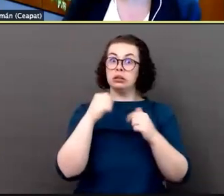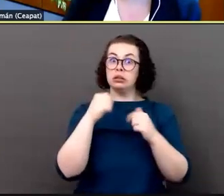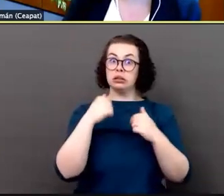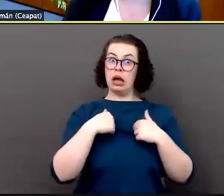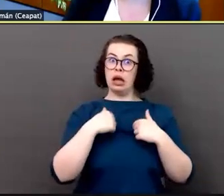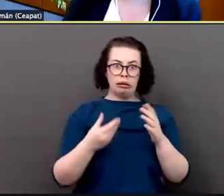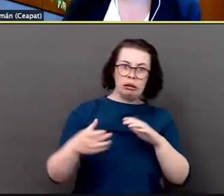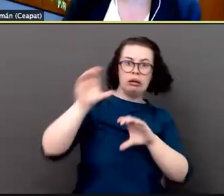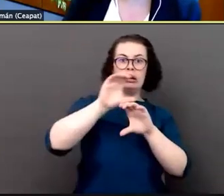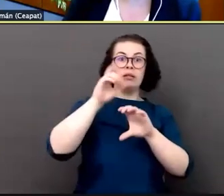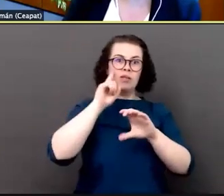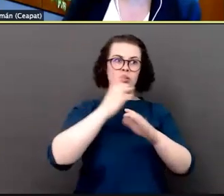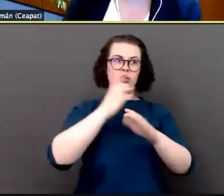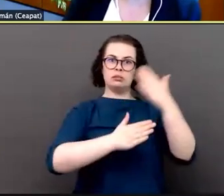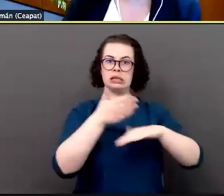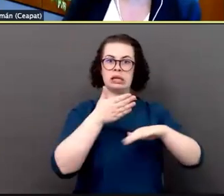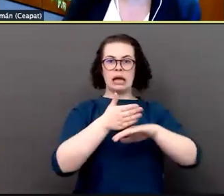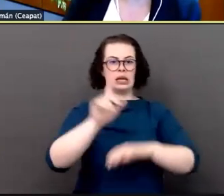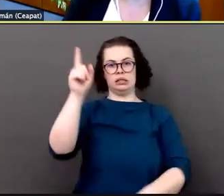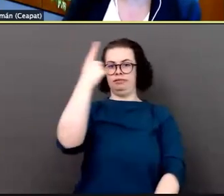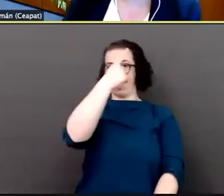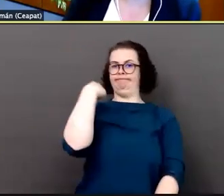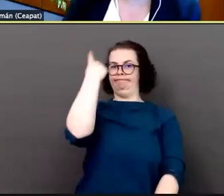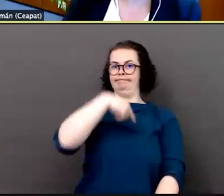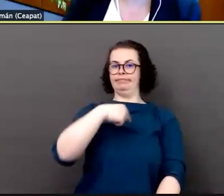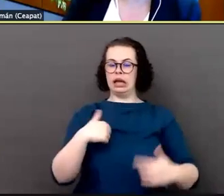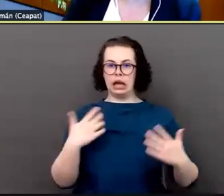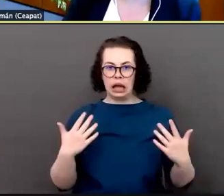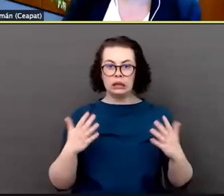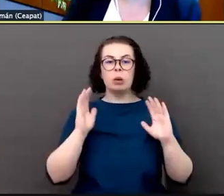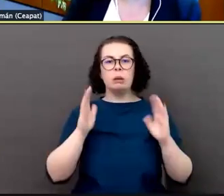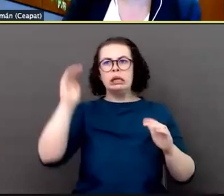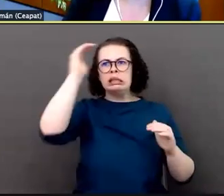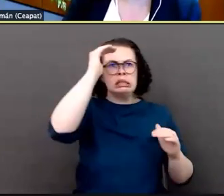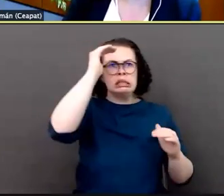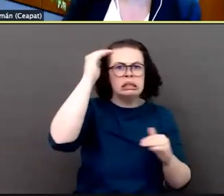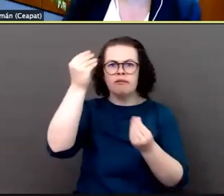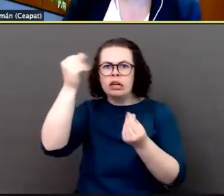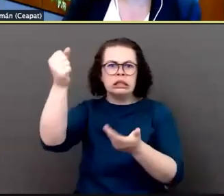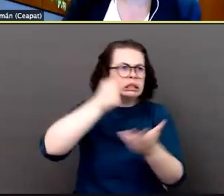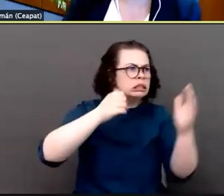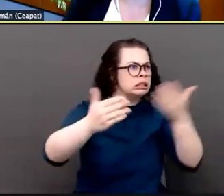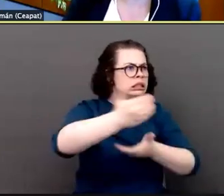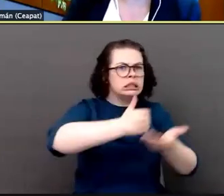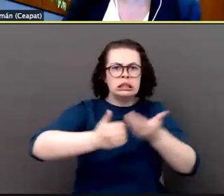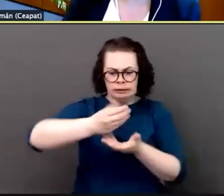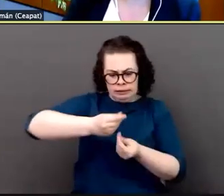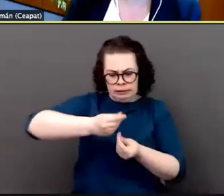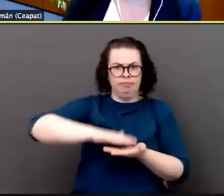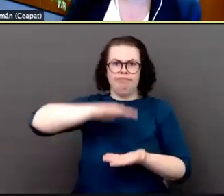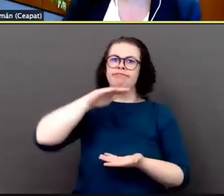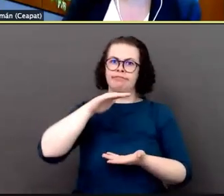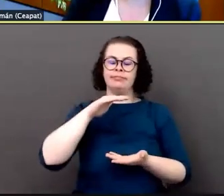the university and or the destination, and hiring of on-site